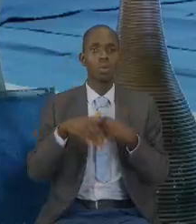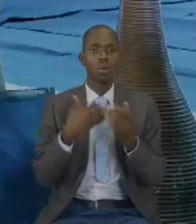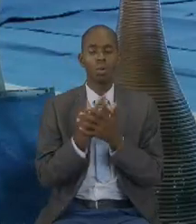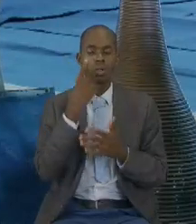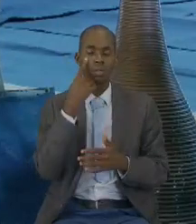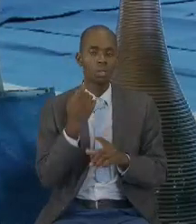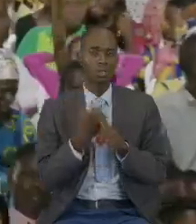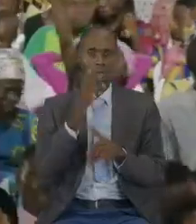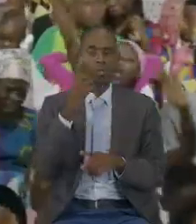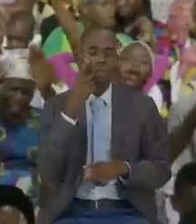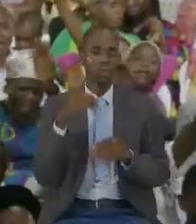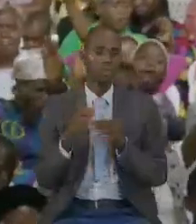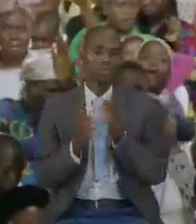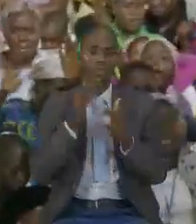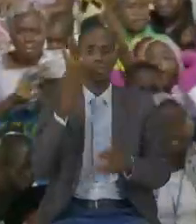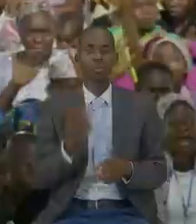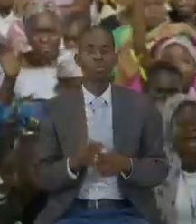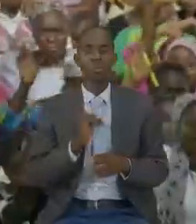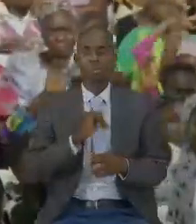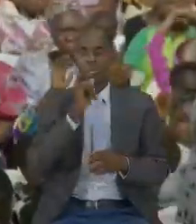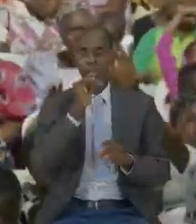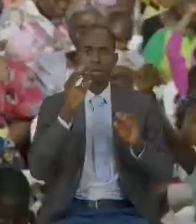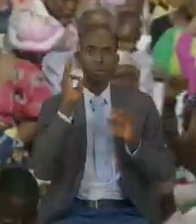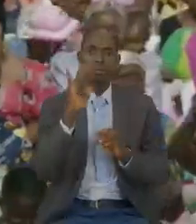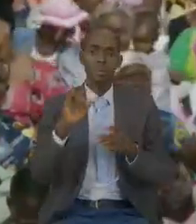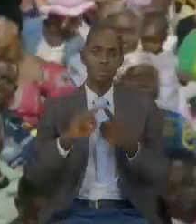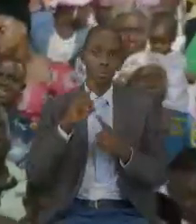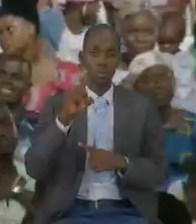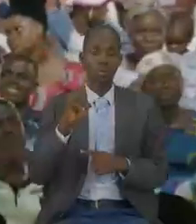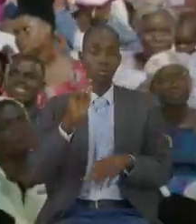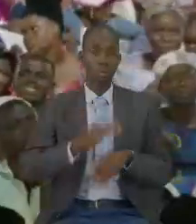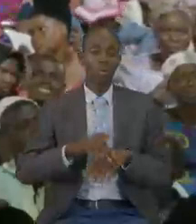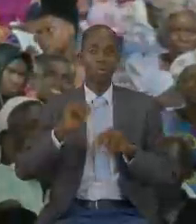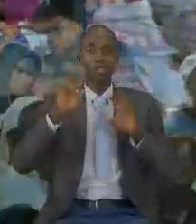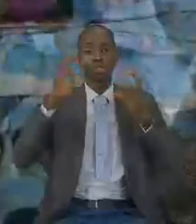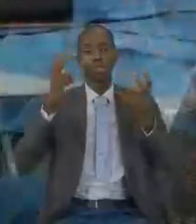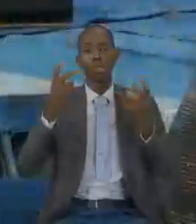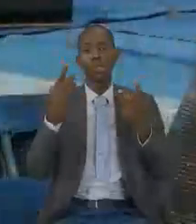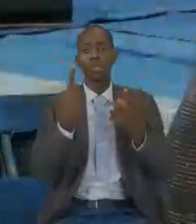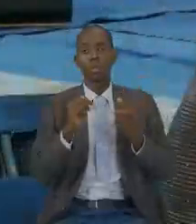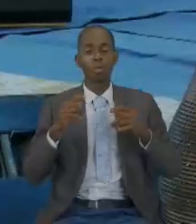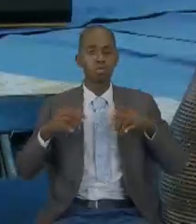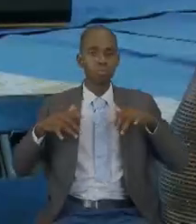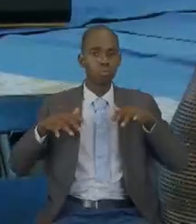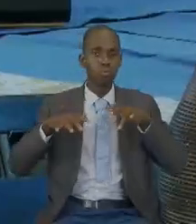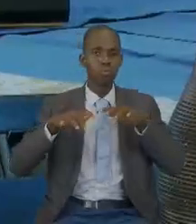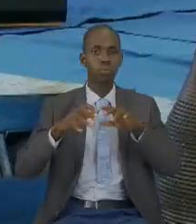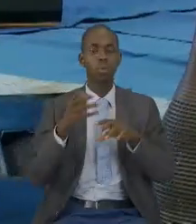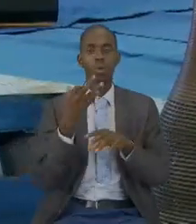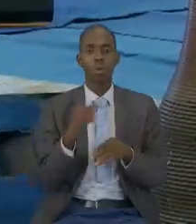tears from your eyes. I'm talking to you today on the multitude of